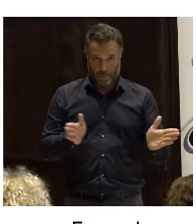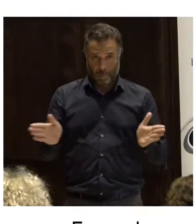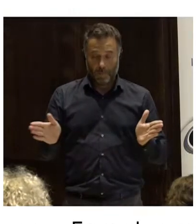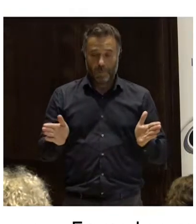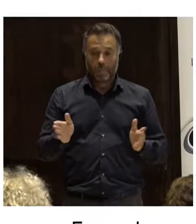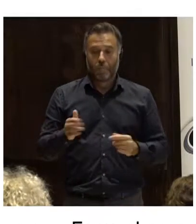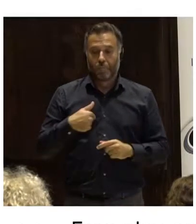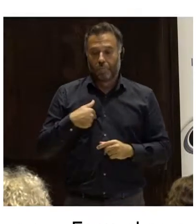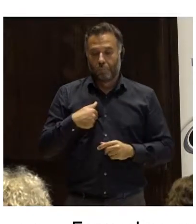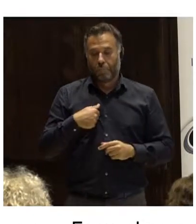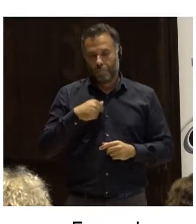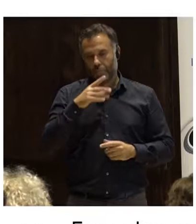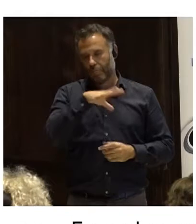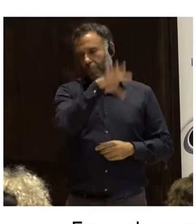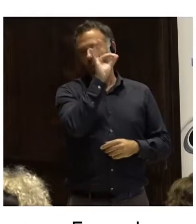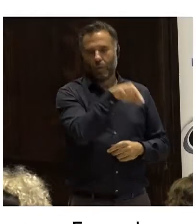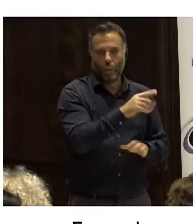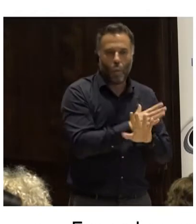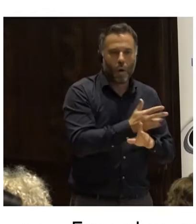como se diz?